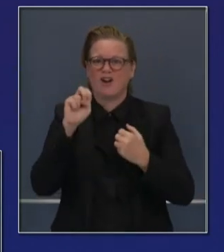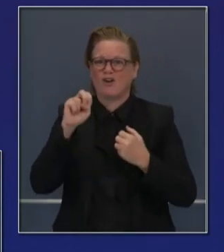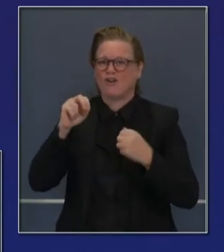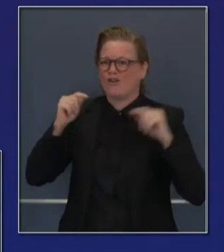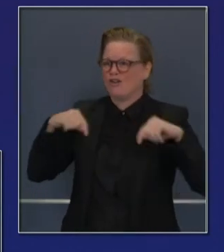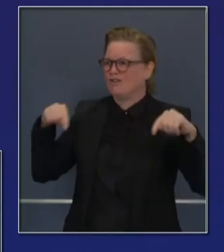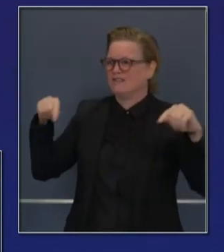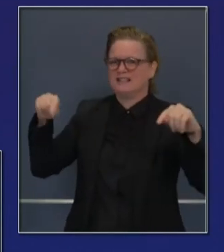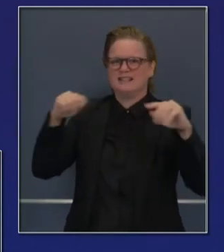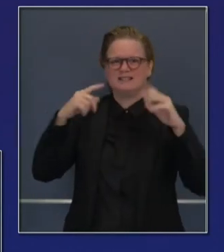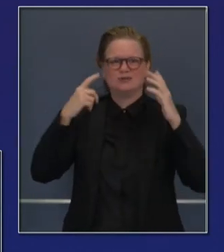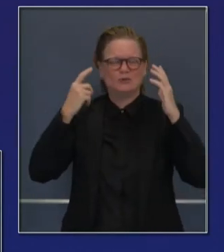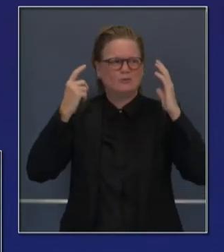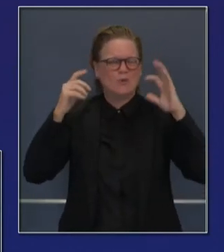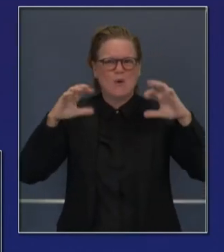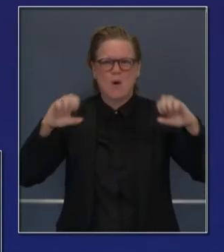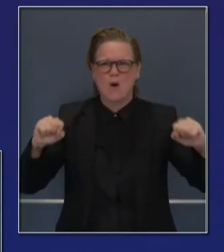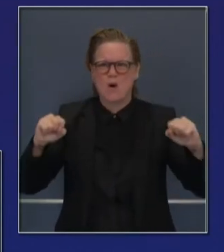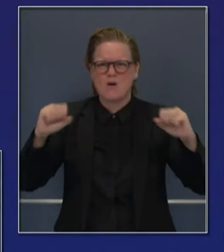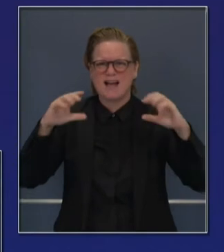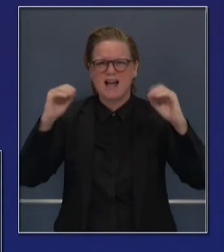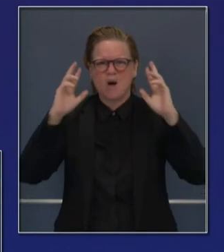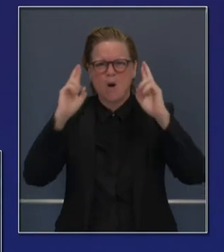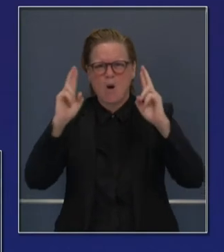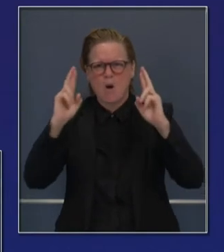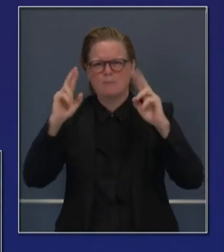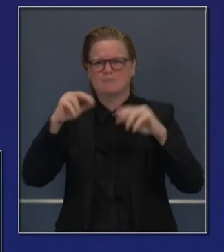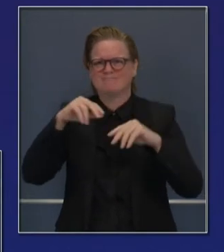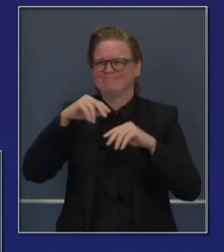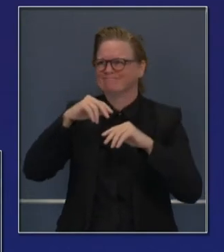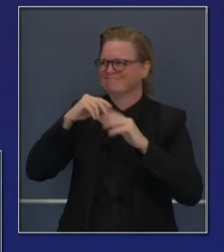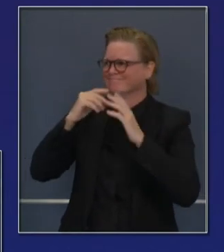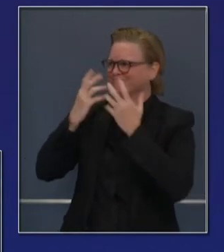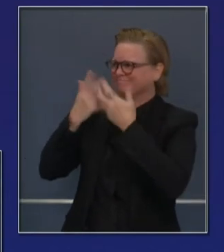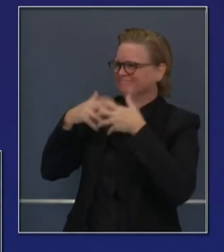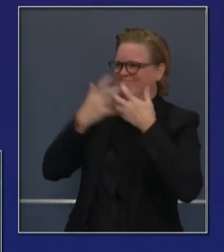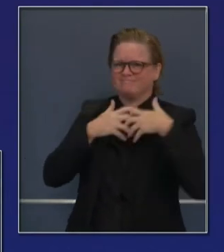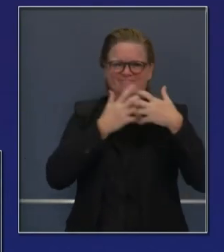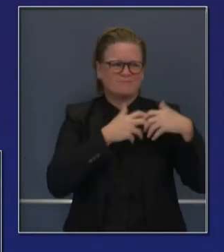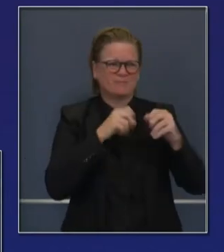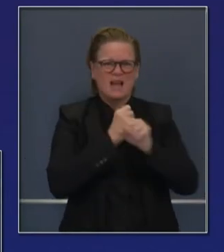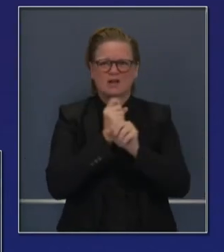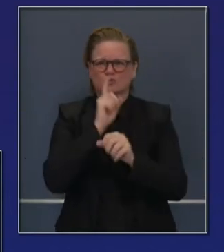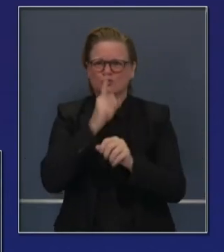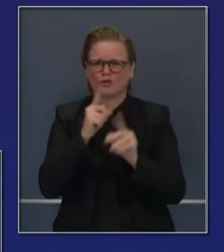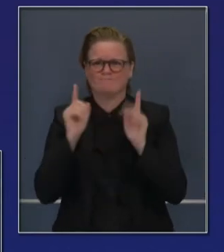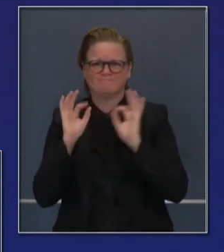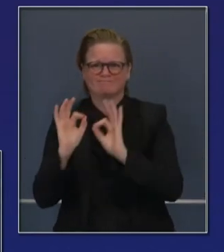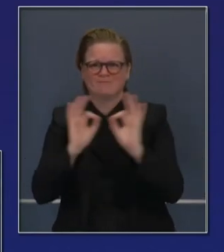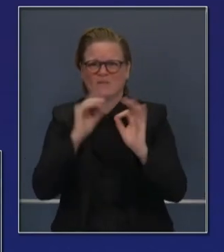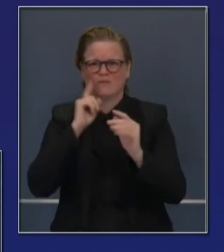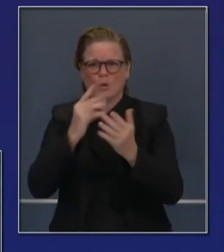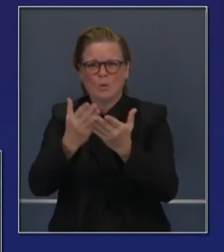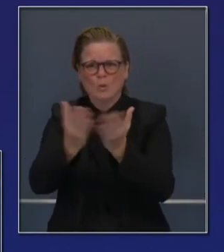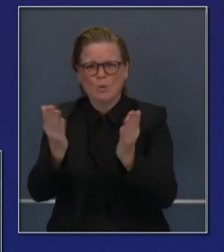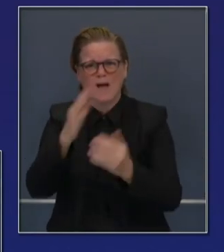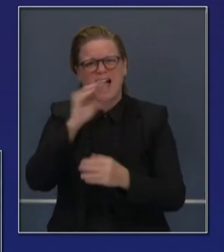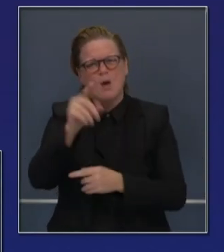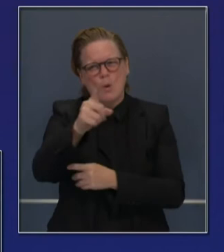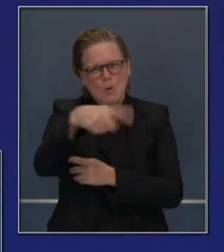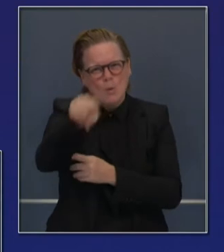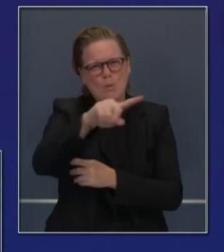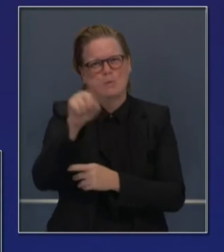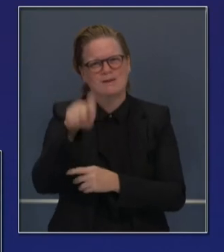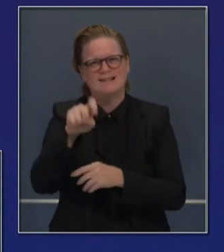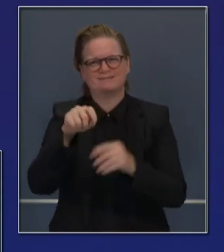in their own regions. But statewide, we see that the second half of December could be pushing the limits